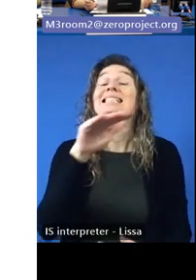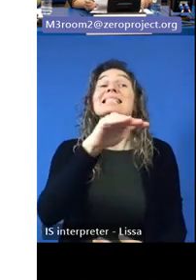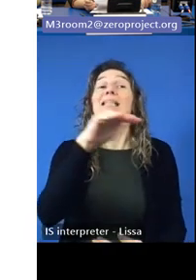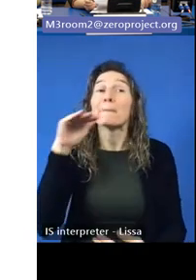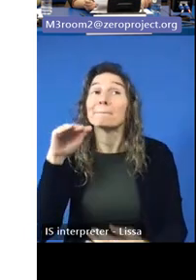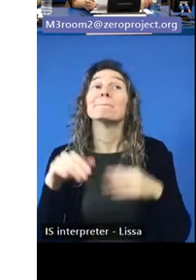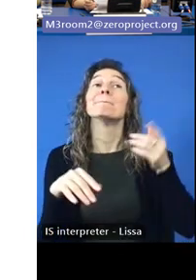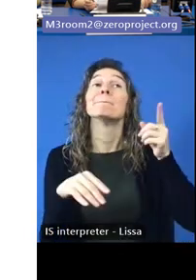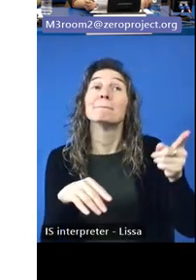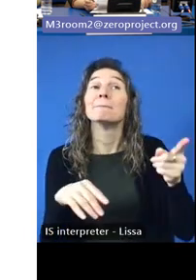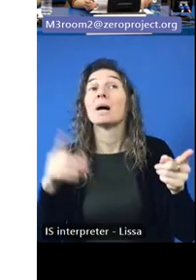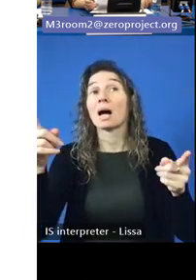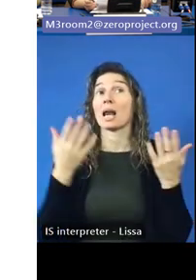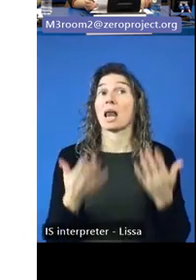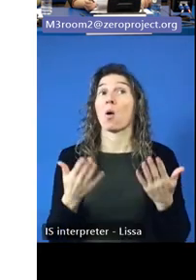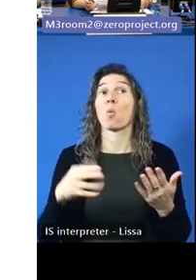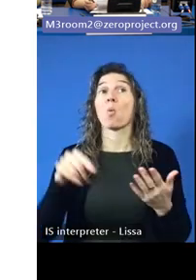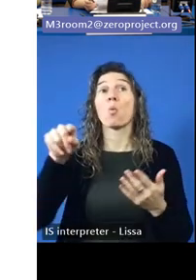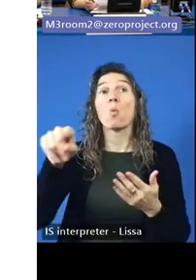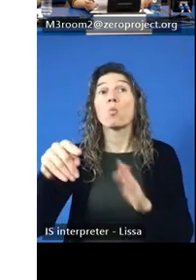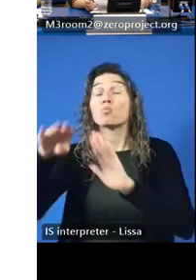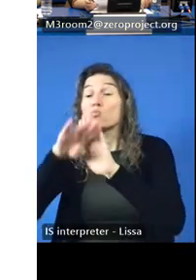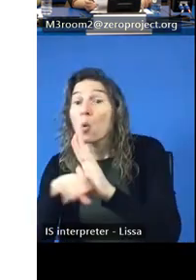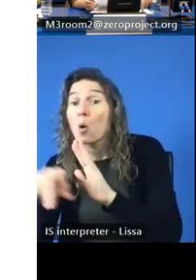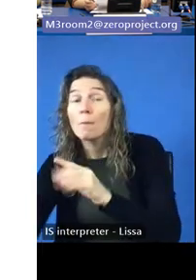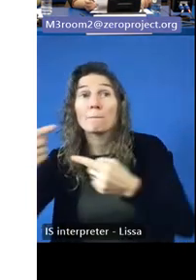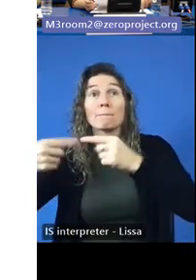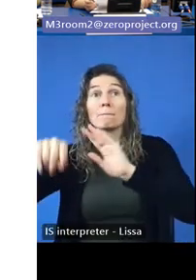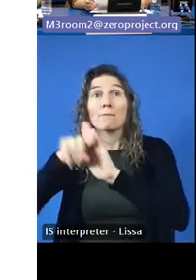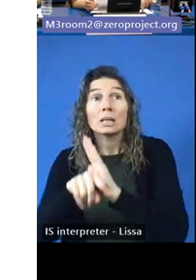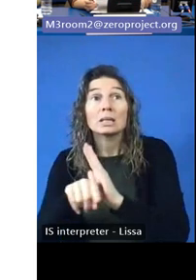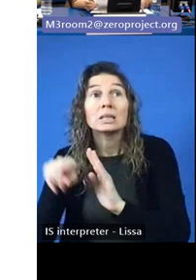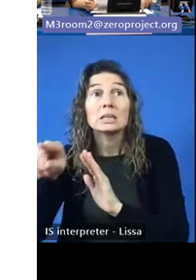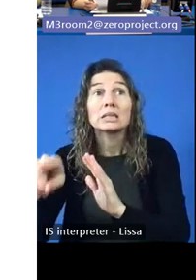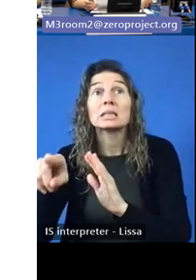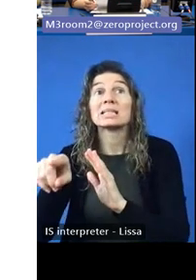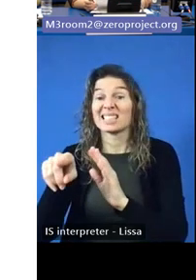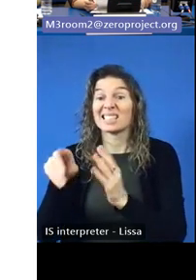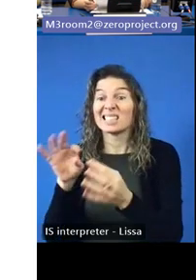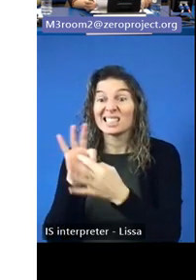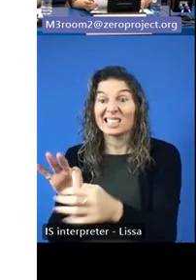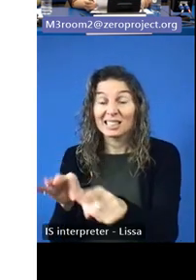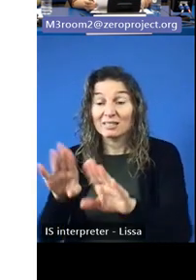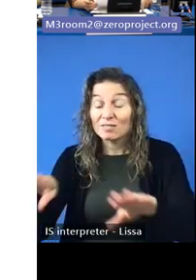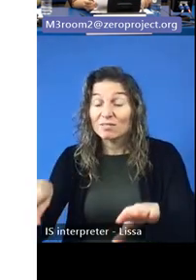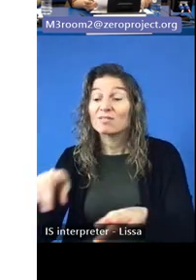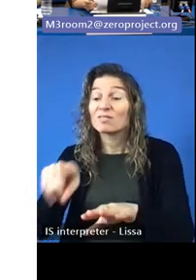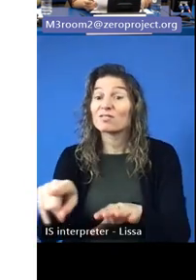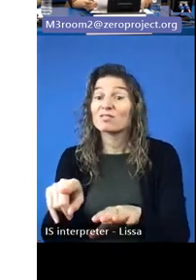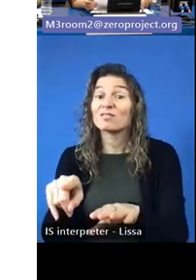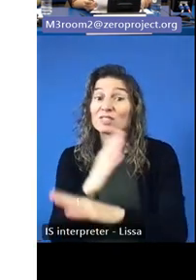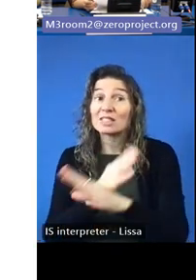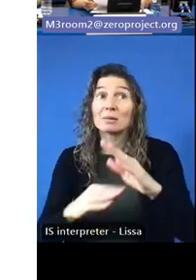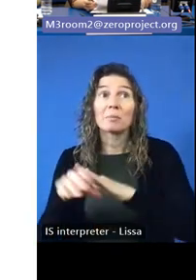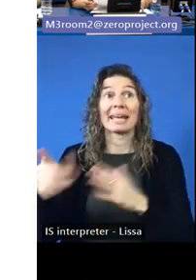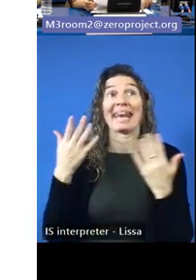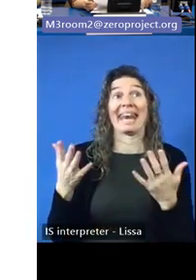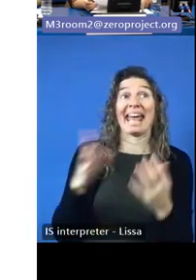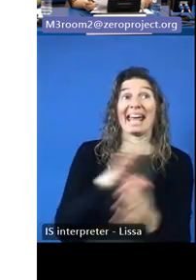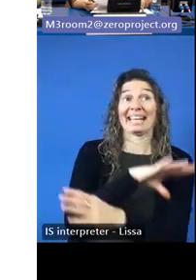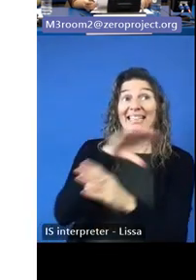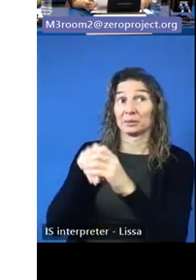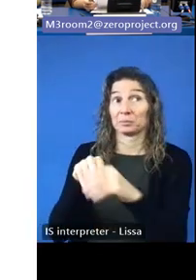incorporate nutrition into programs and policies that are serving families of children with disabilities. In Lesotho,